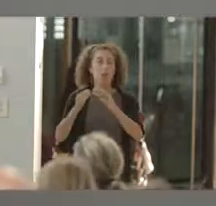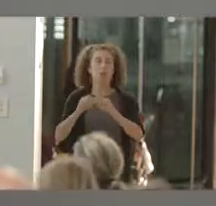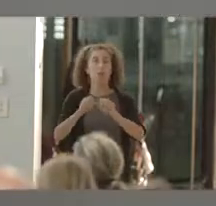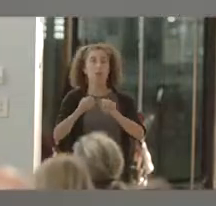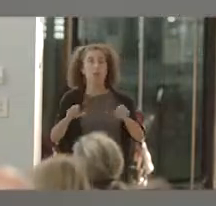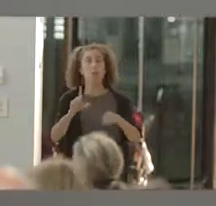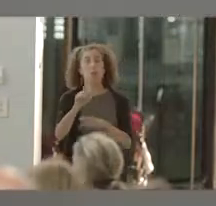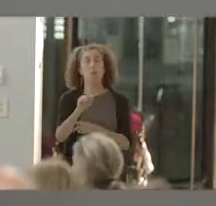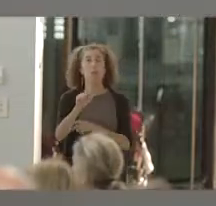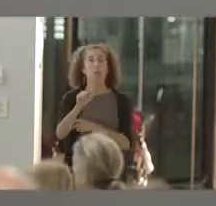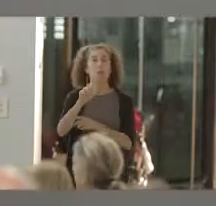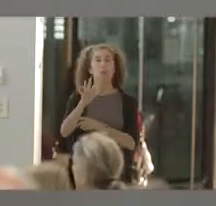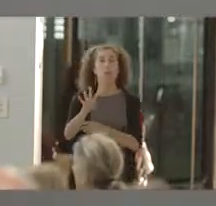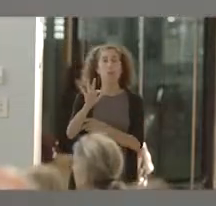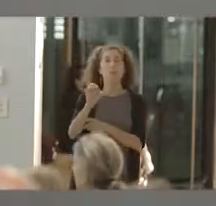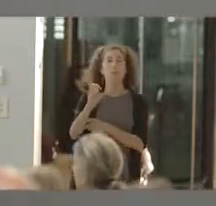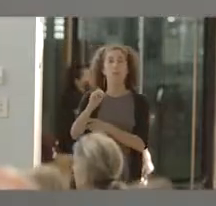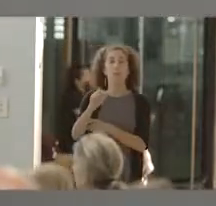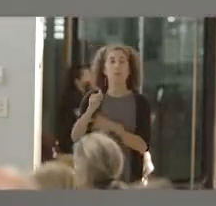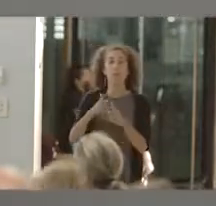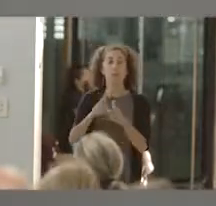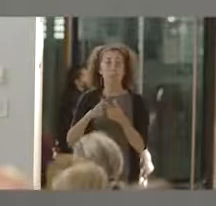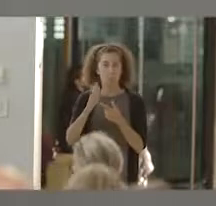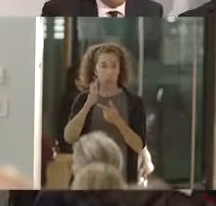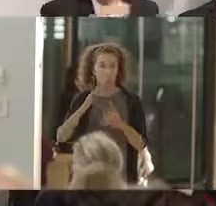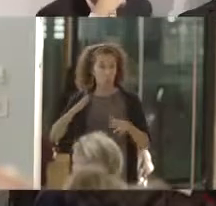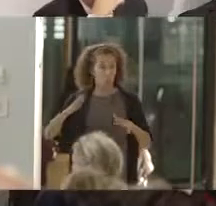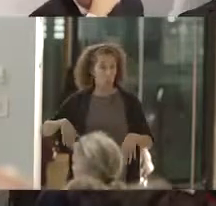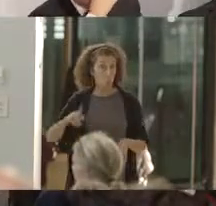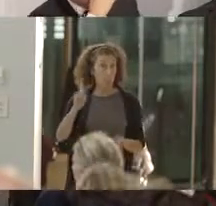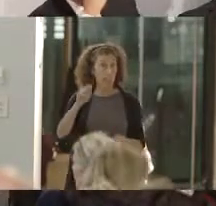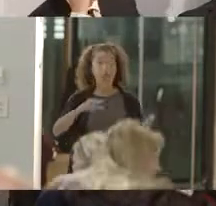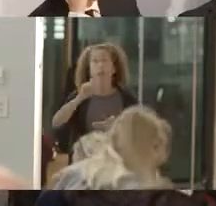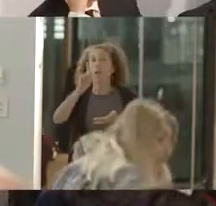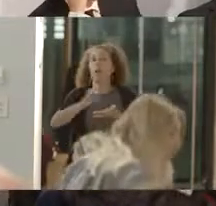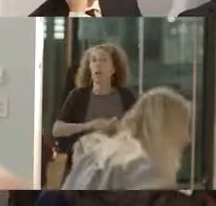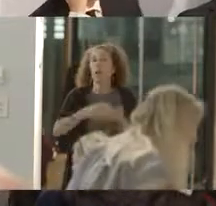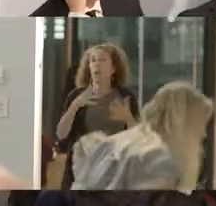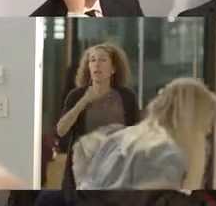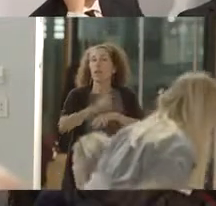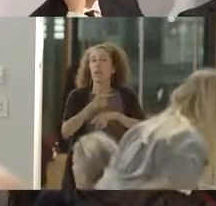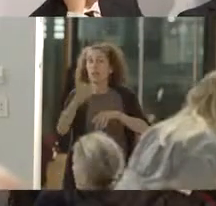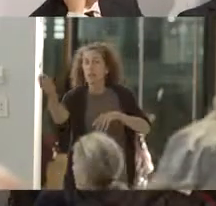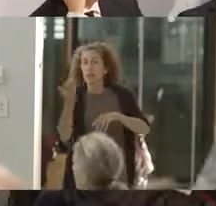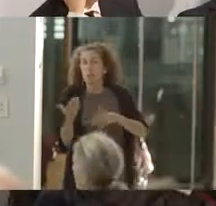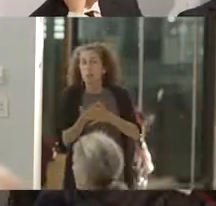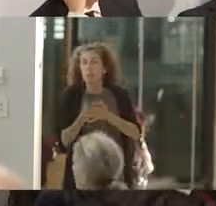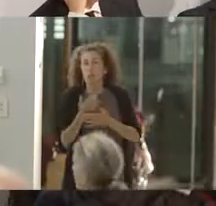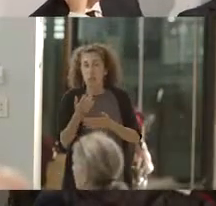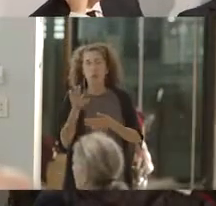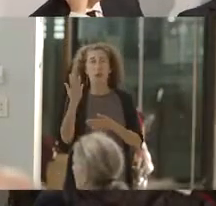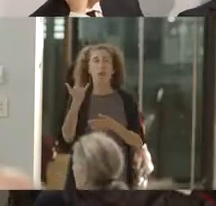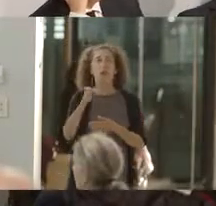be too late to adjust the designs based on the published timeline? What modifications would be eligible? And why not wait